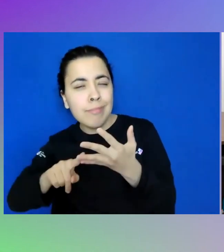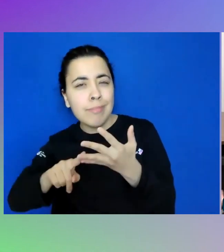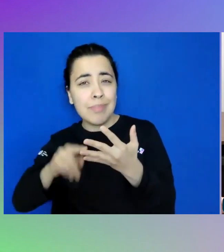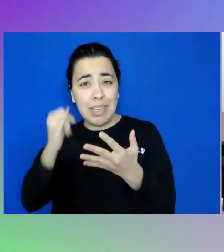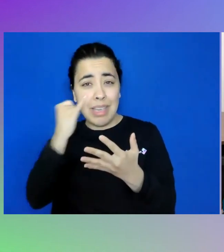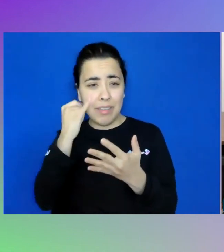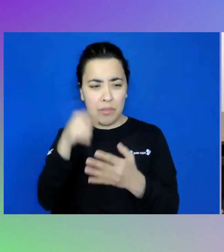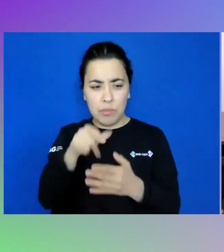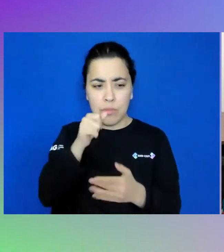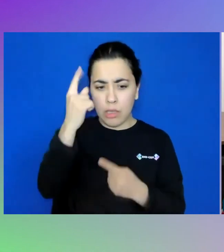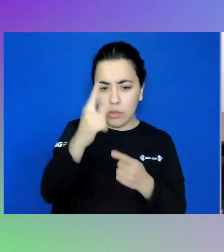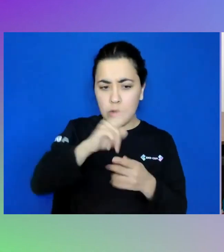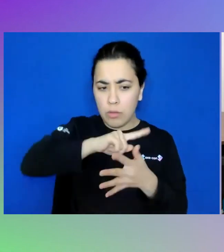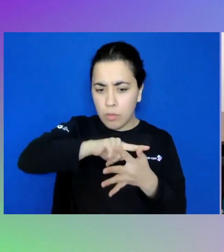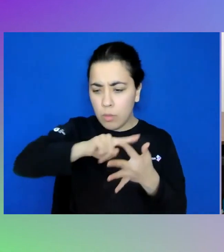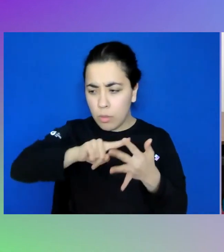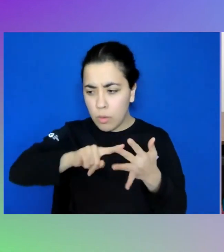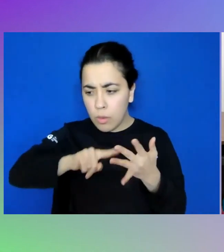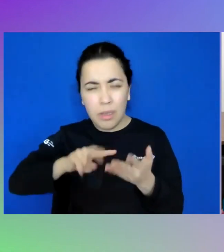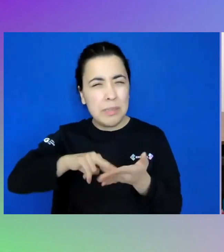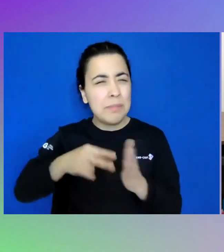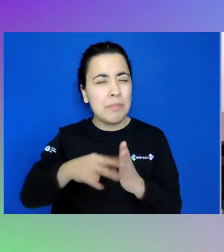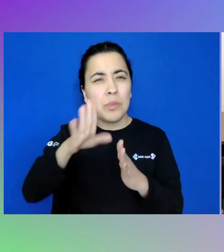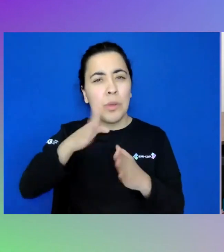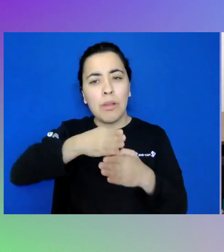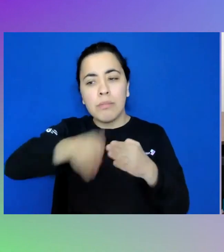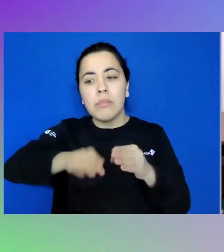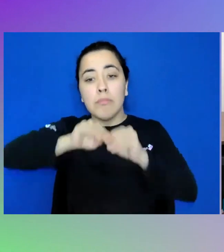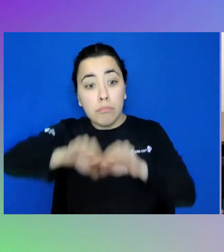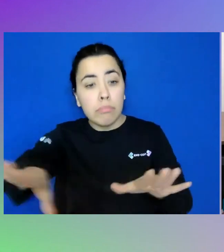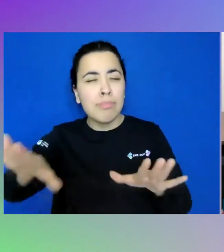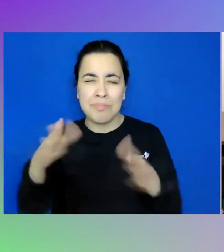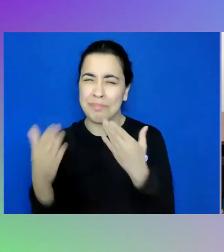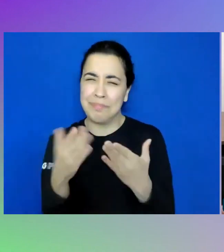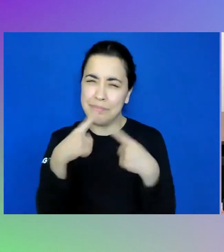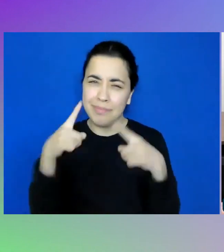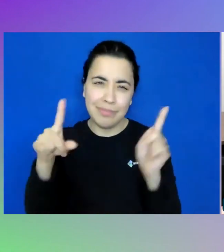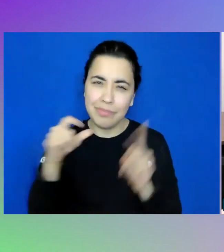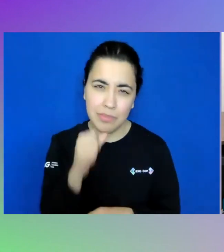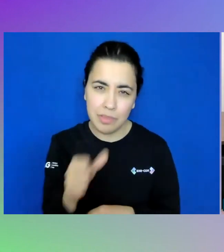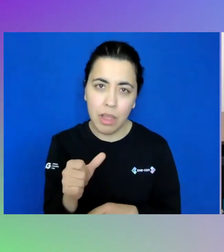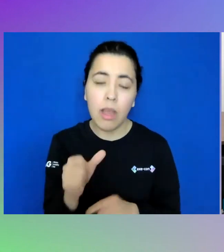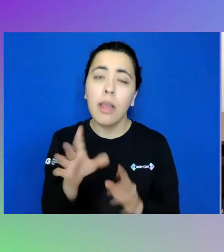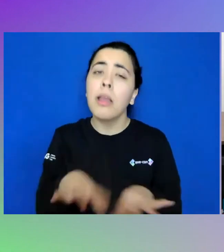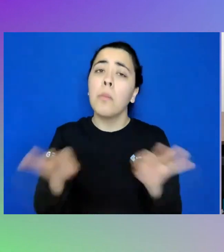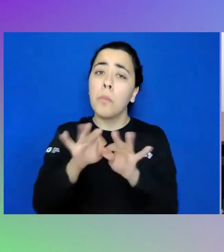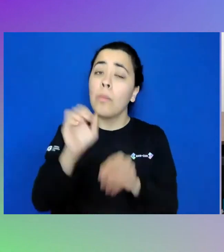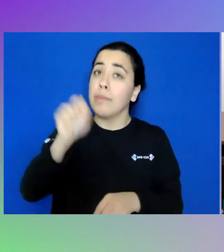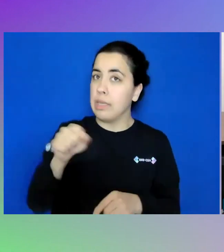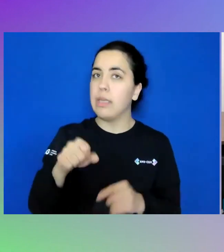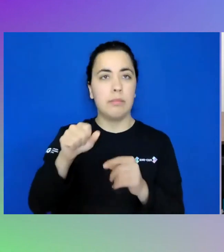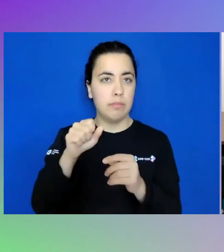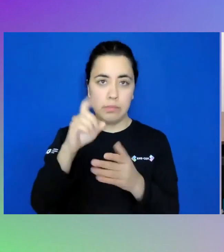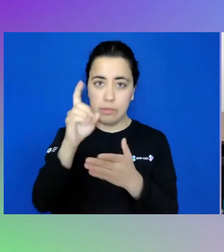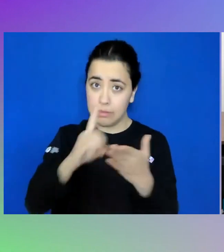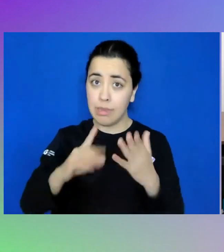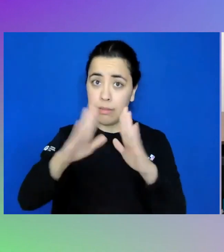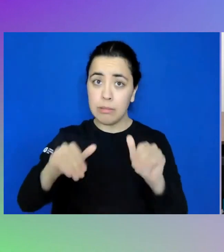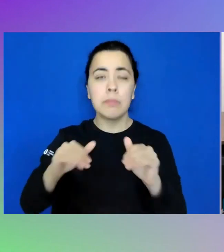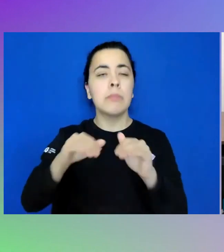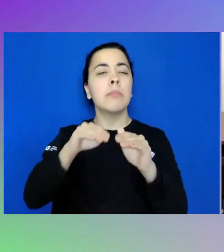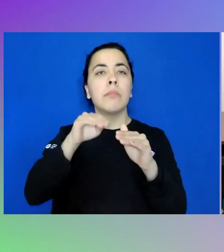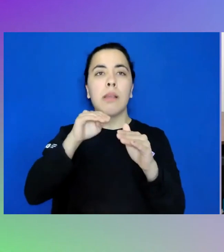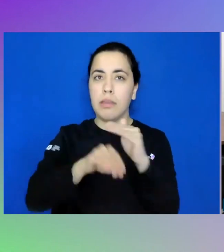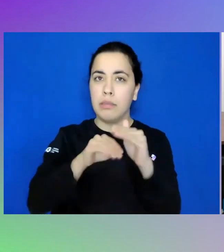implementation. So I think it comes down to like, yes, having an accessible design system, absolutely. Having an